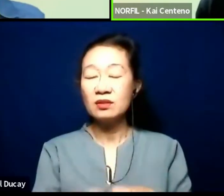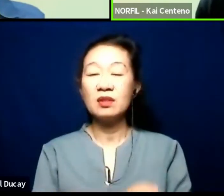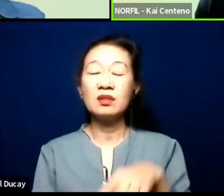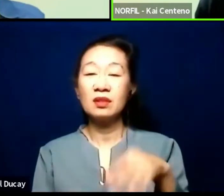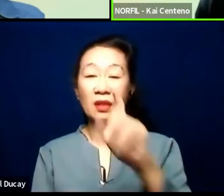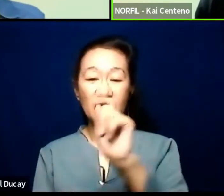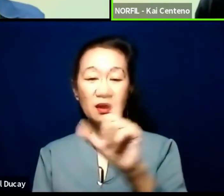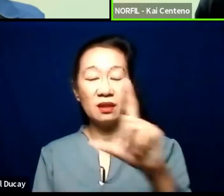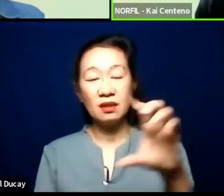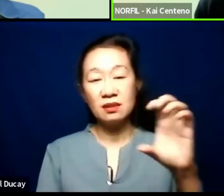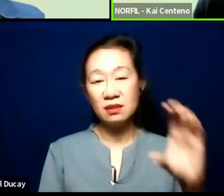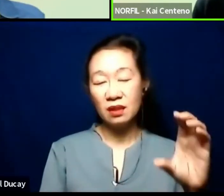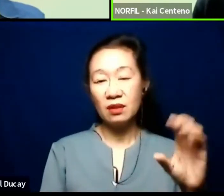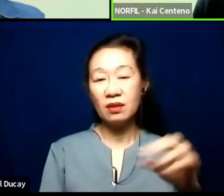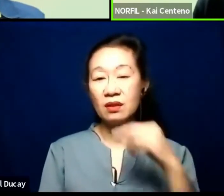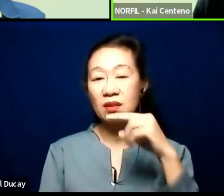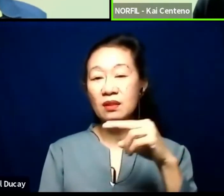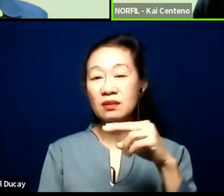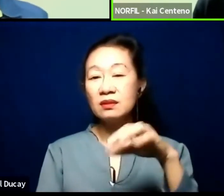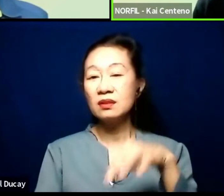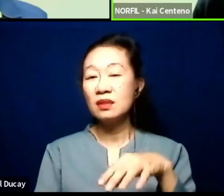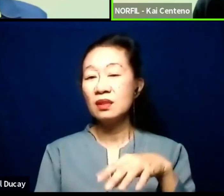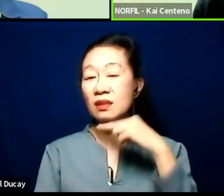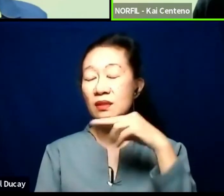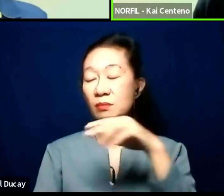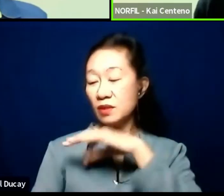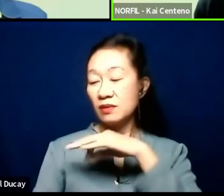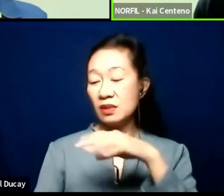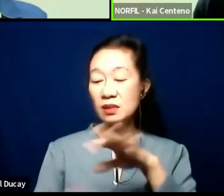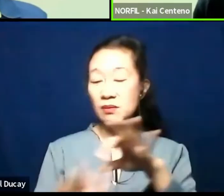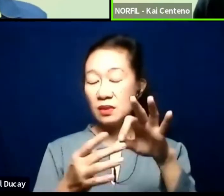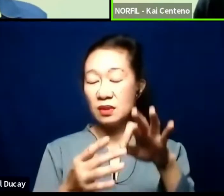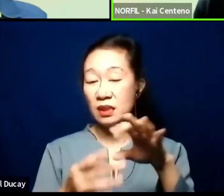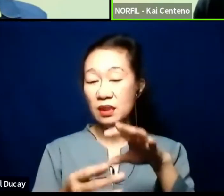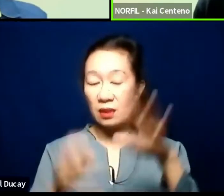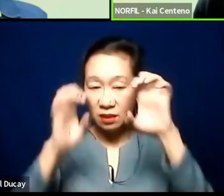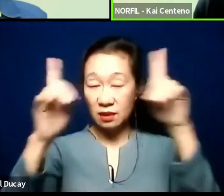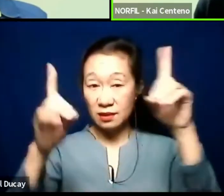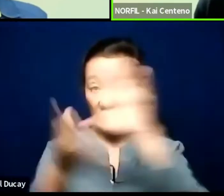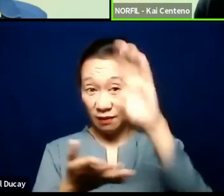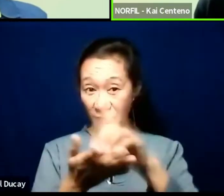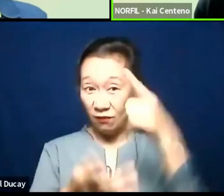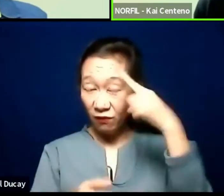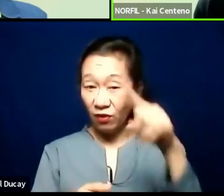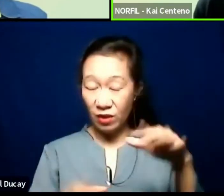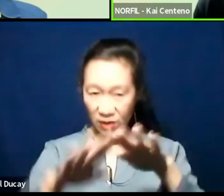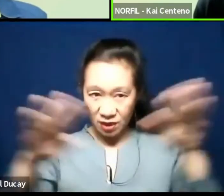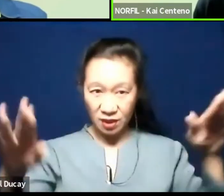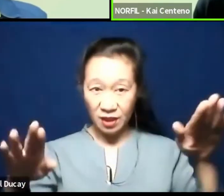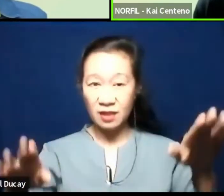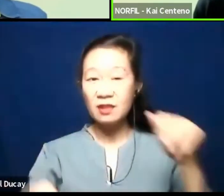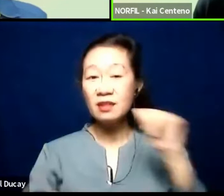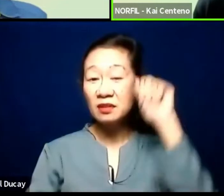TLC, a non-stock, non-profit special education center for children, adolescents, and adults